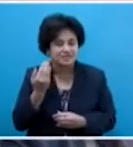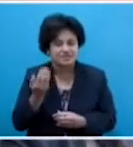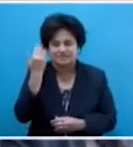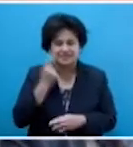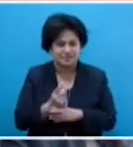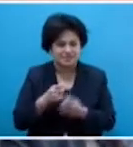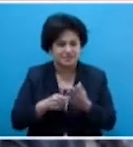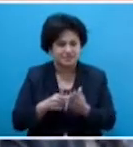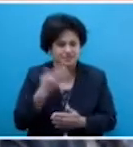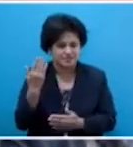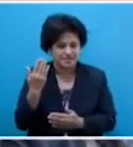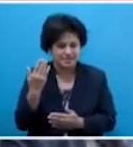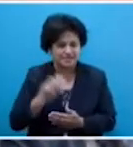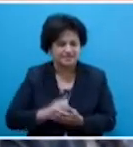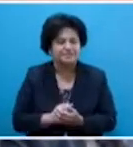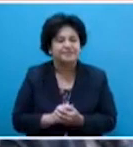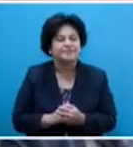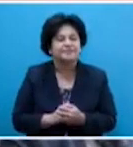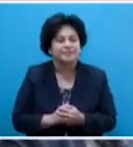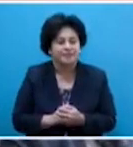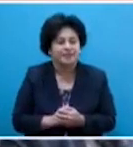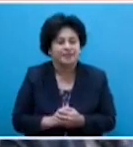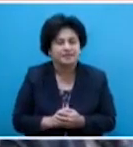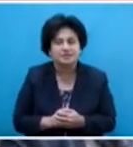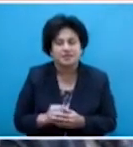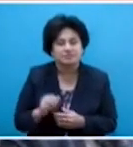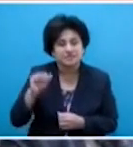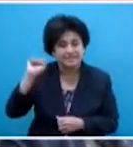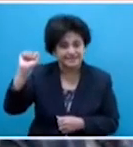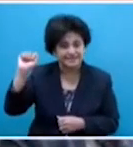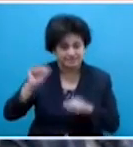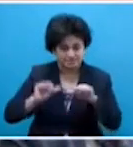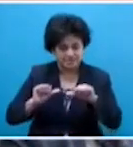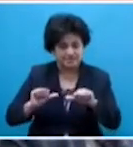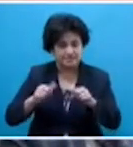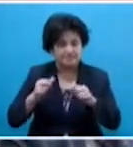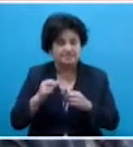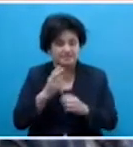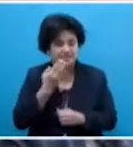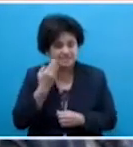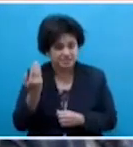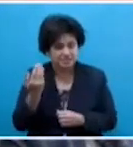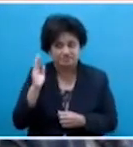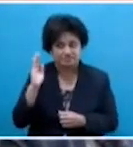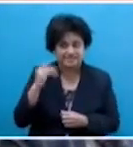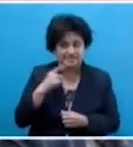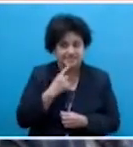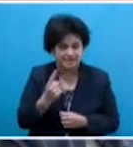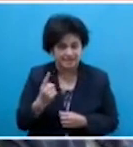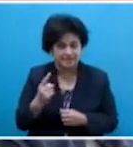2019. Mr. Speaker, sir, in his most gracious speech, His Excellency the President mentioned, and I